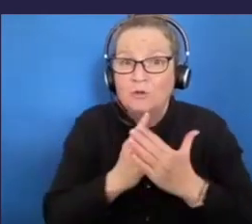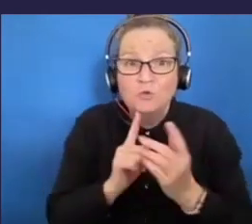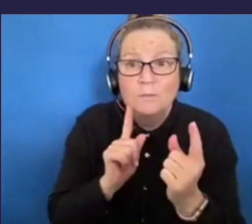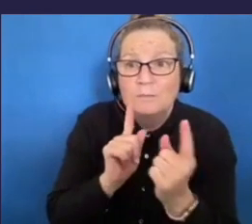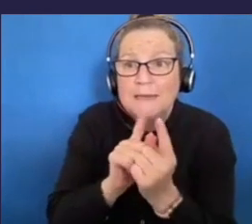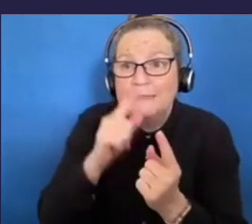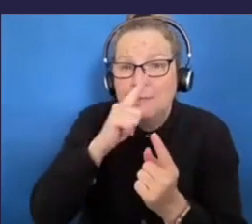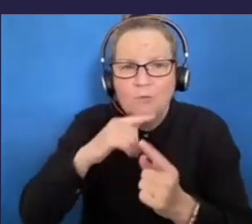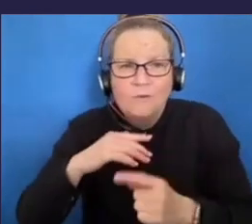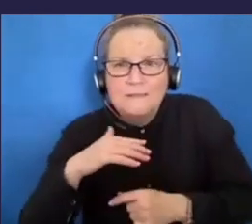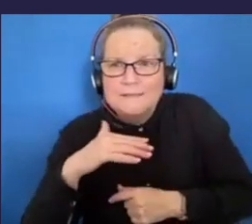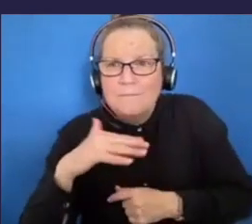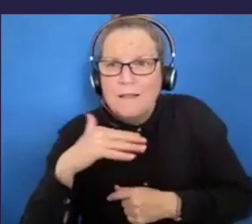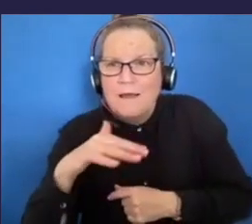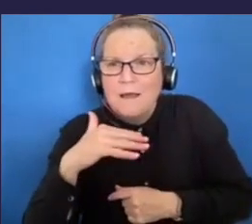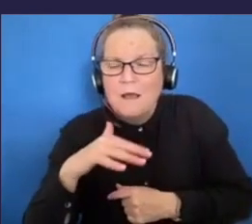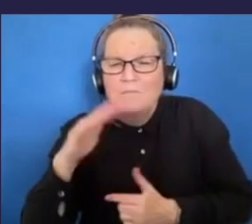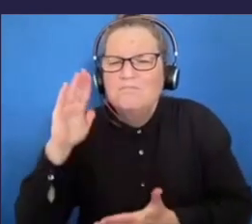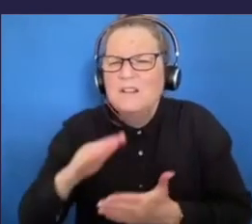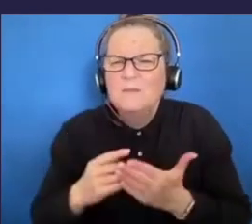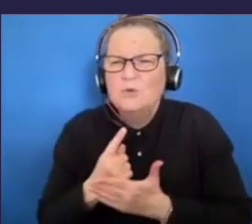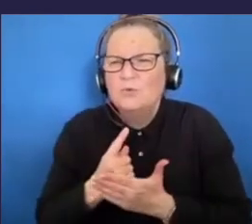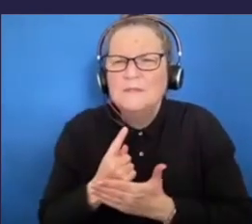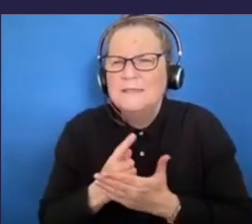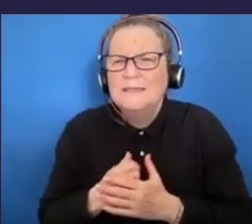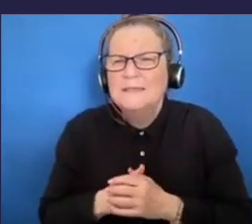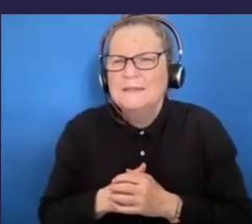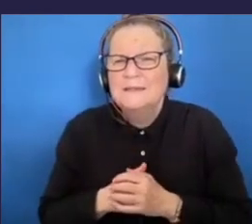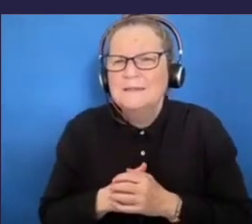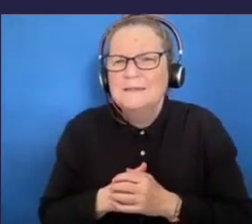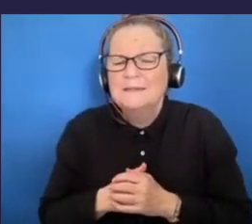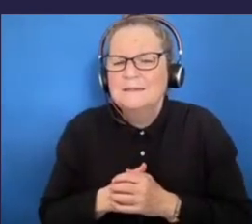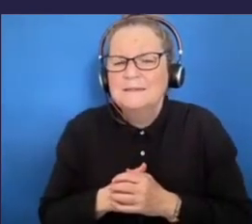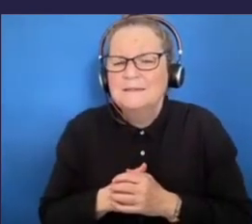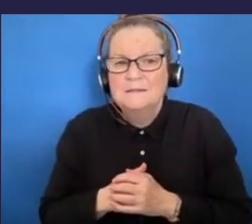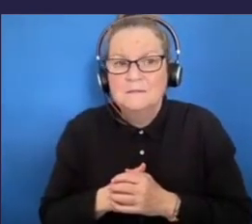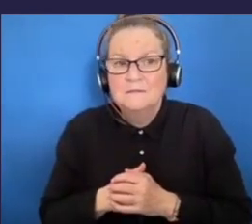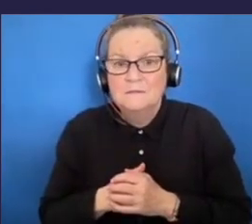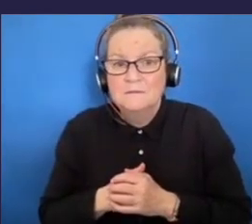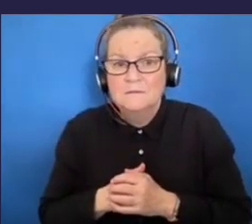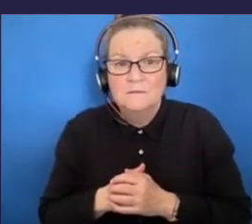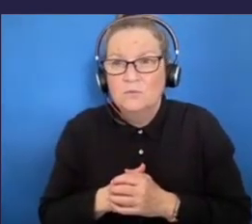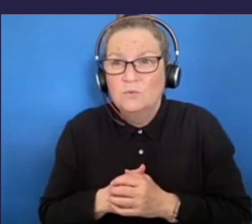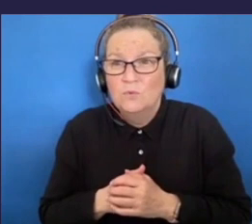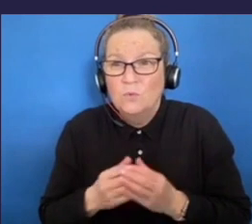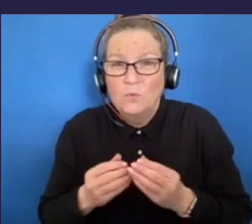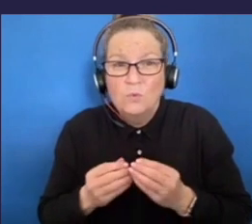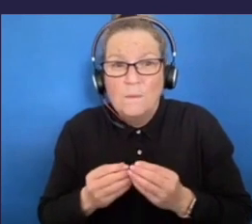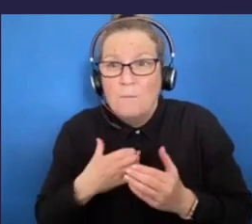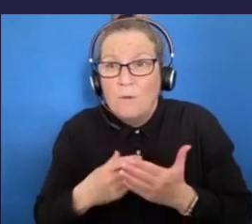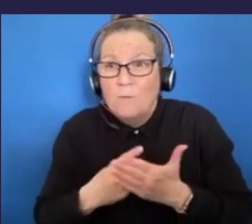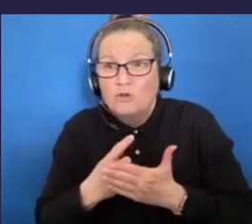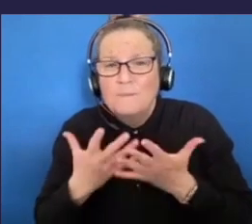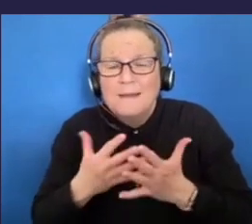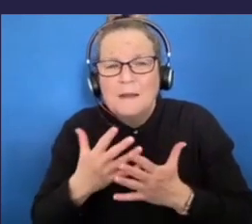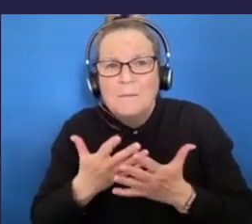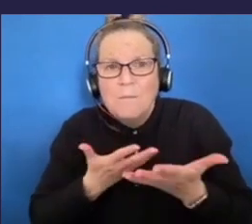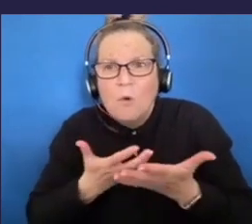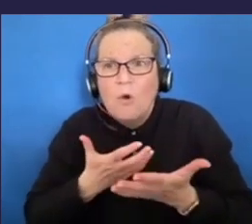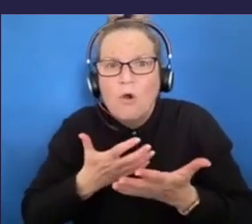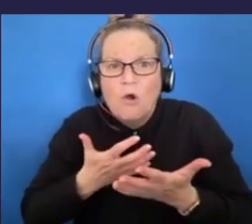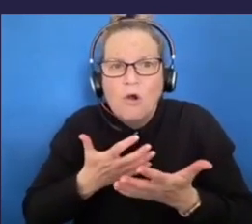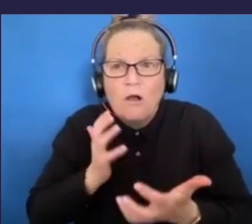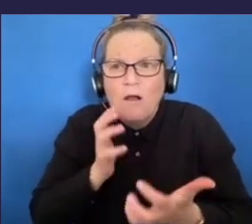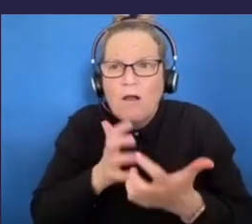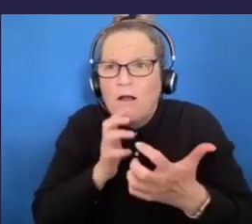share similar interests, people who they would have things to talk about, do things with, and so on.